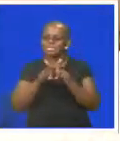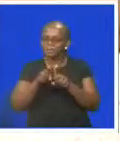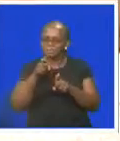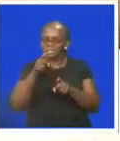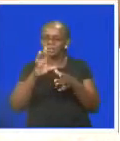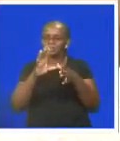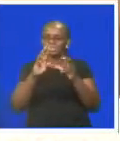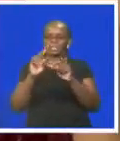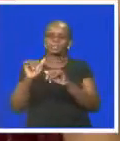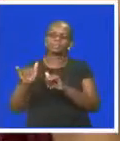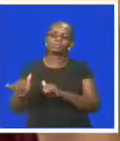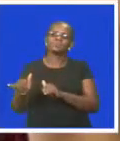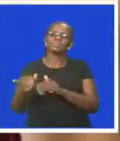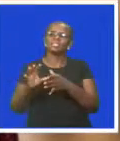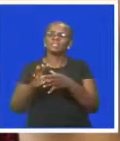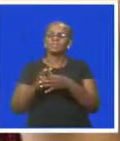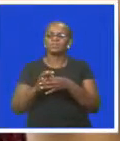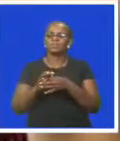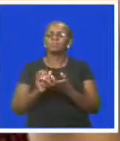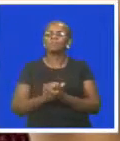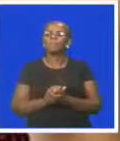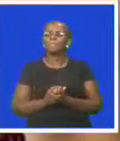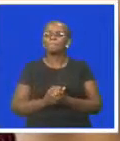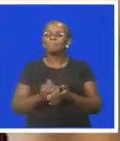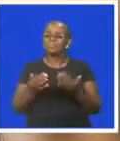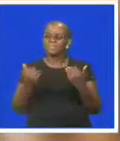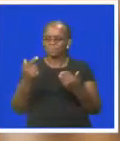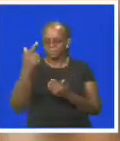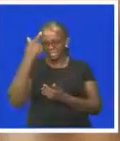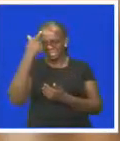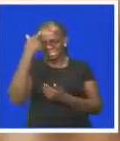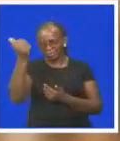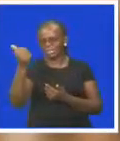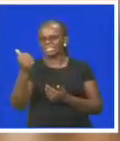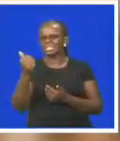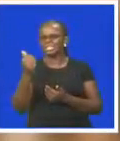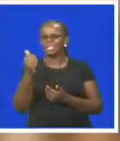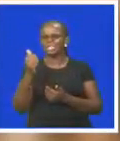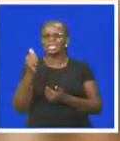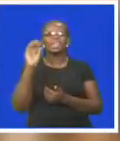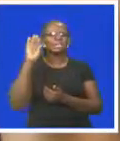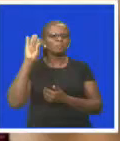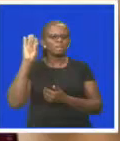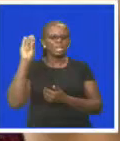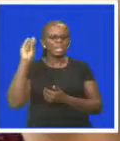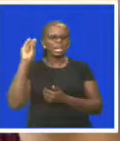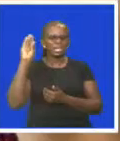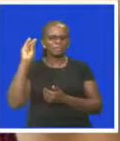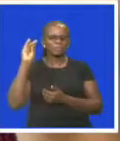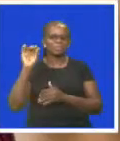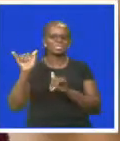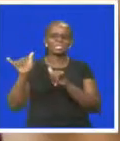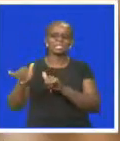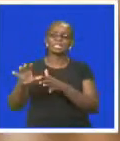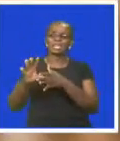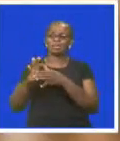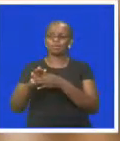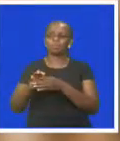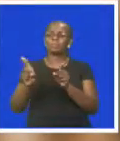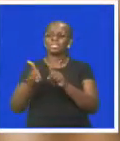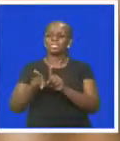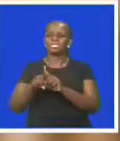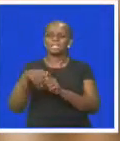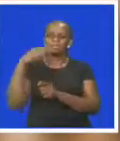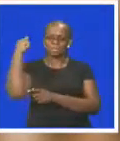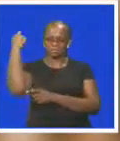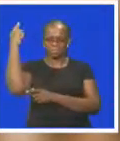a domestic animal. So now we know about domestic animals and the wild animals. That is the end of